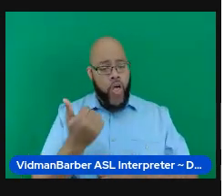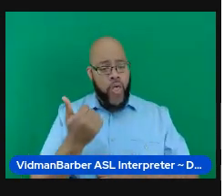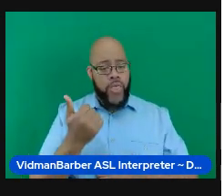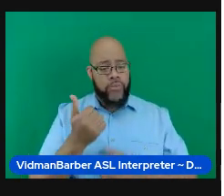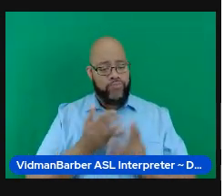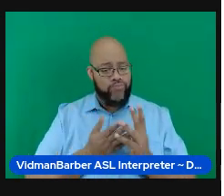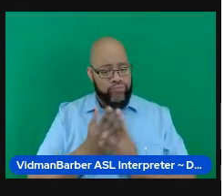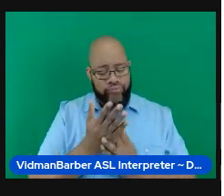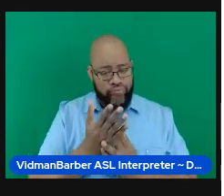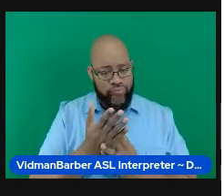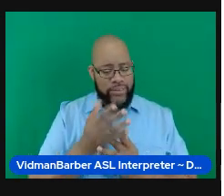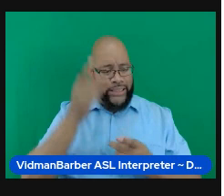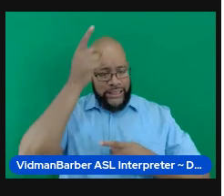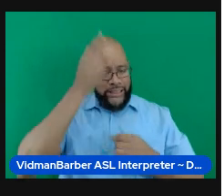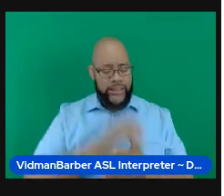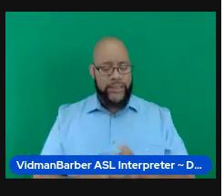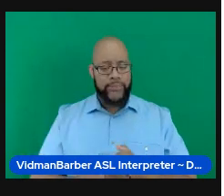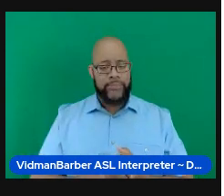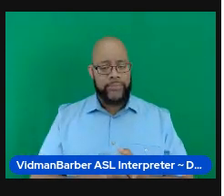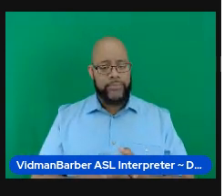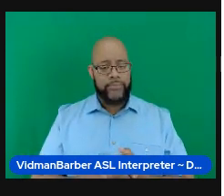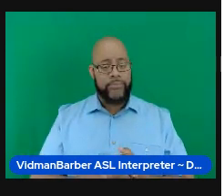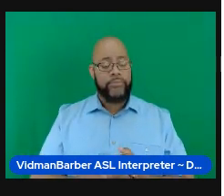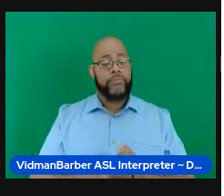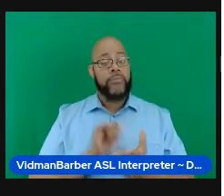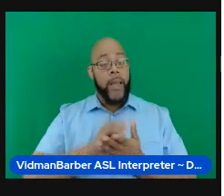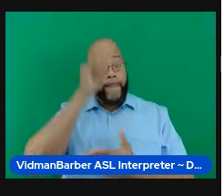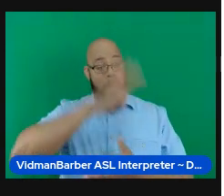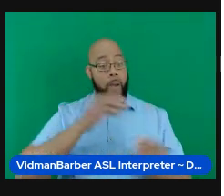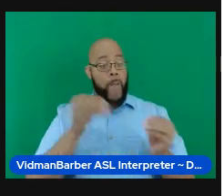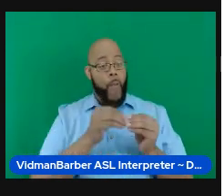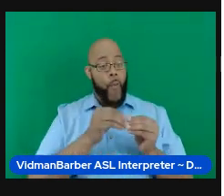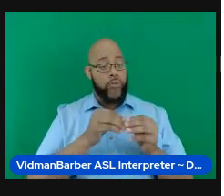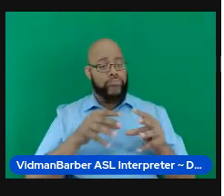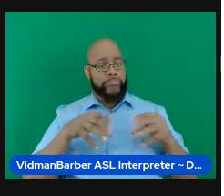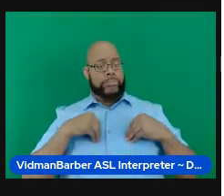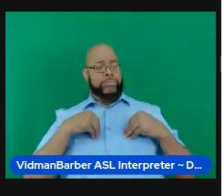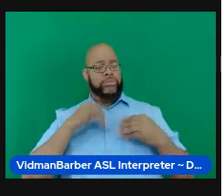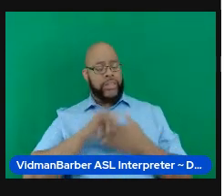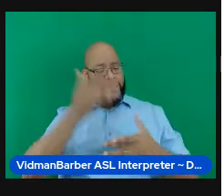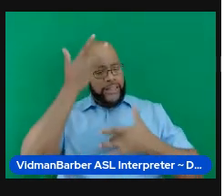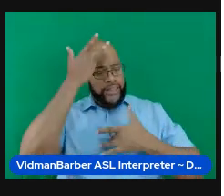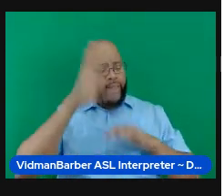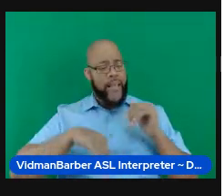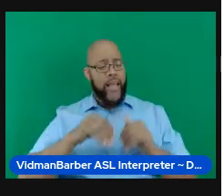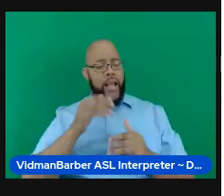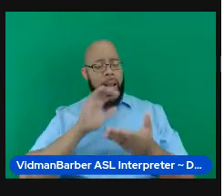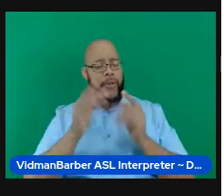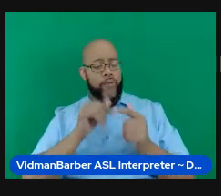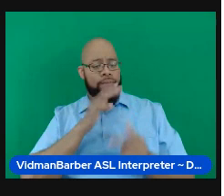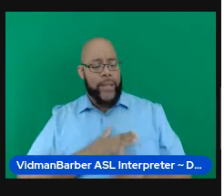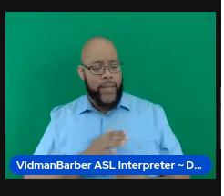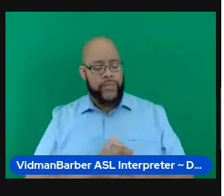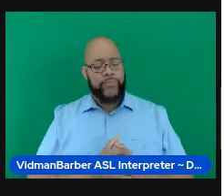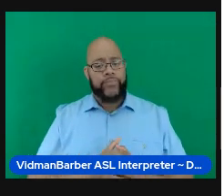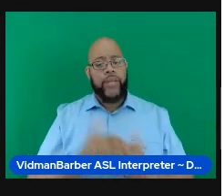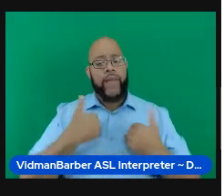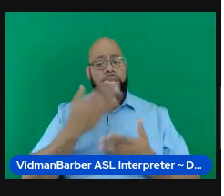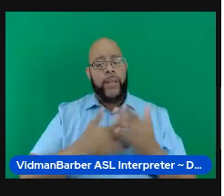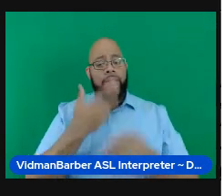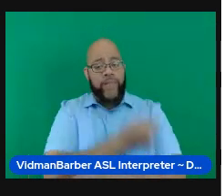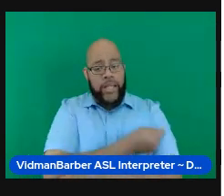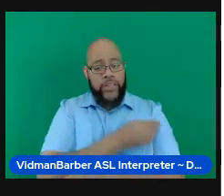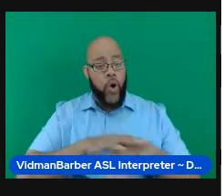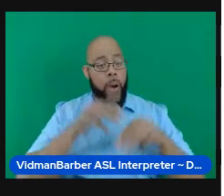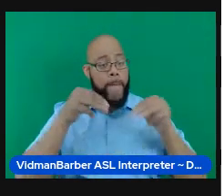invasive pneumococcal diseases. And again, males are more susceptible to these infections compared to females. There are vaccines on the